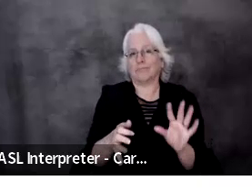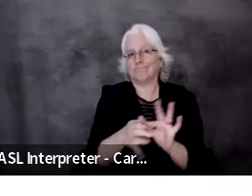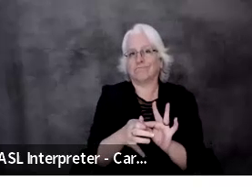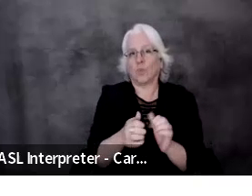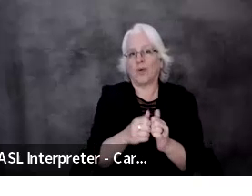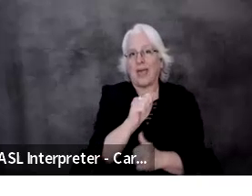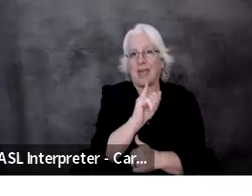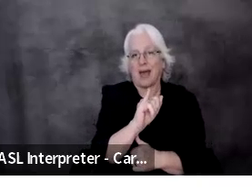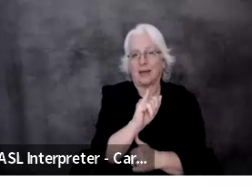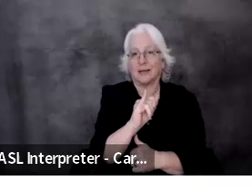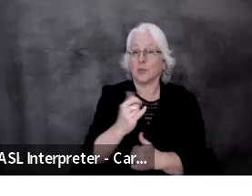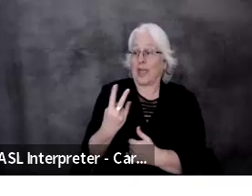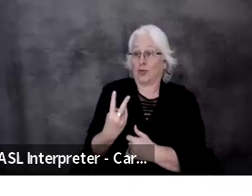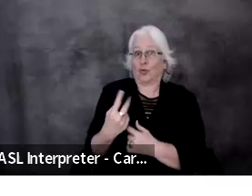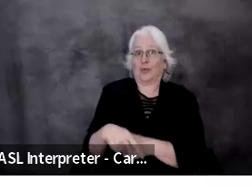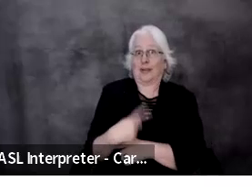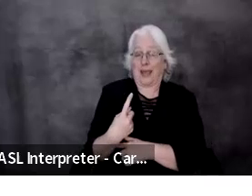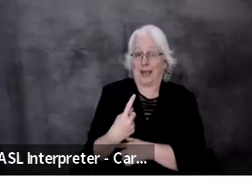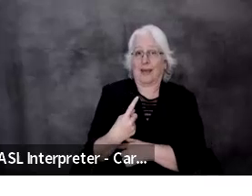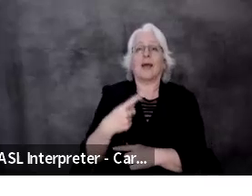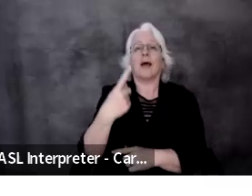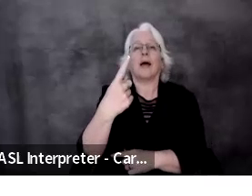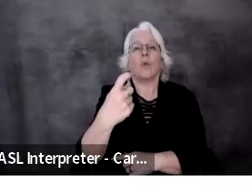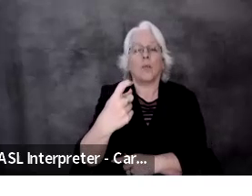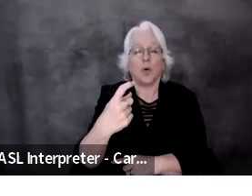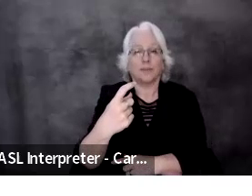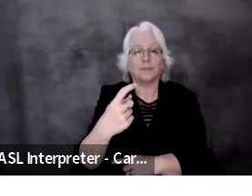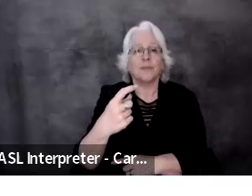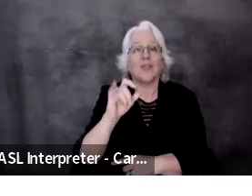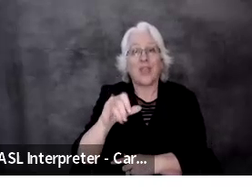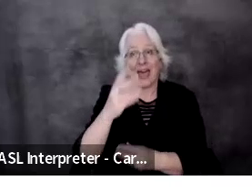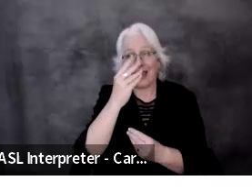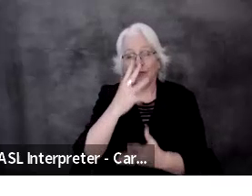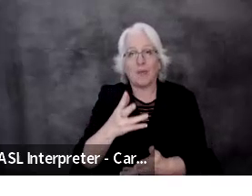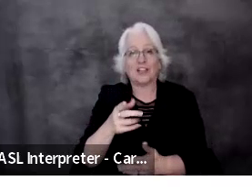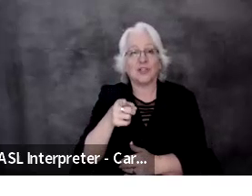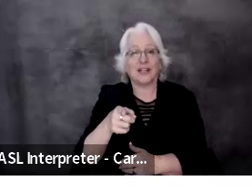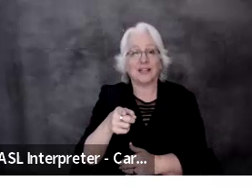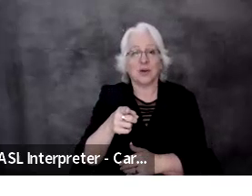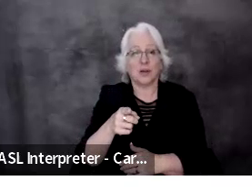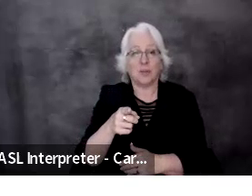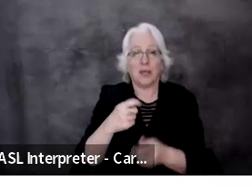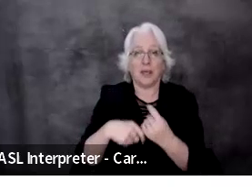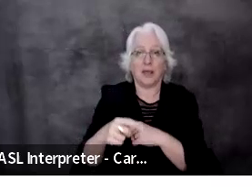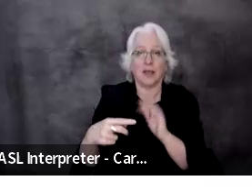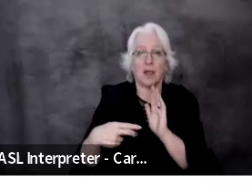that were hosted today, and that information is going to be on the screen now.